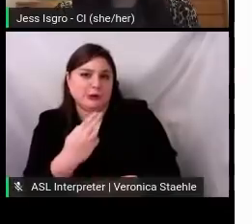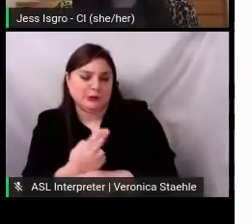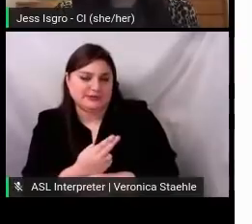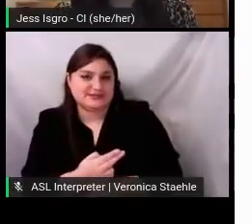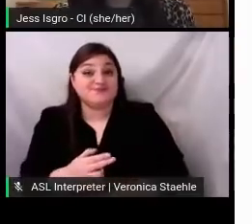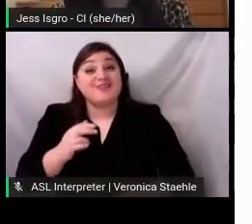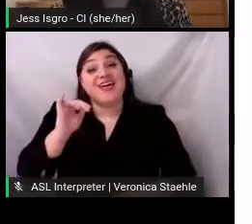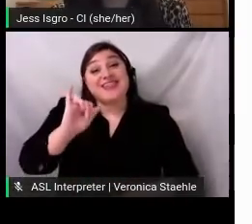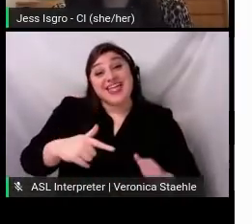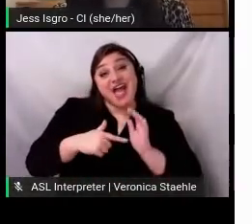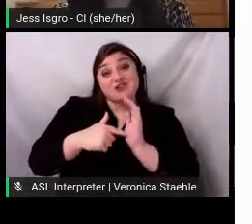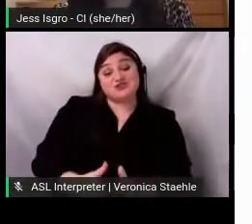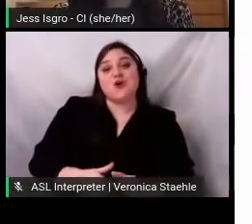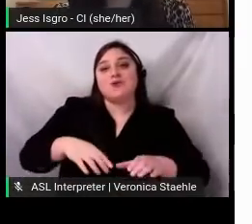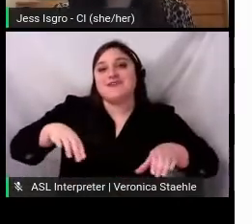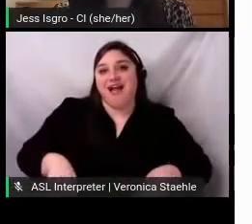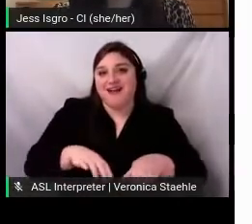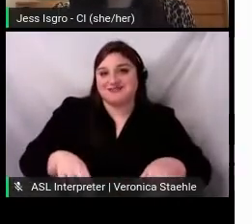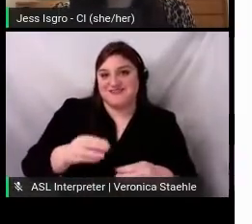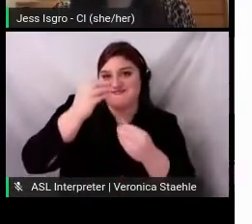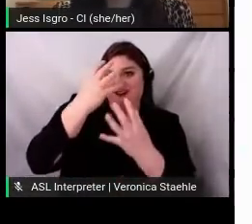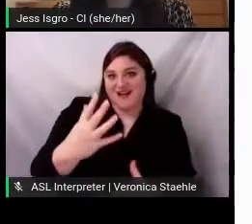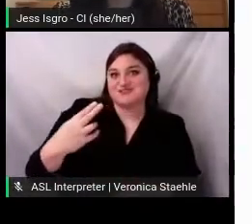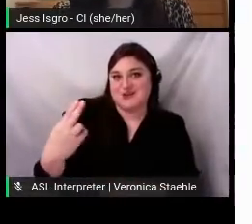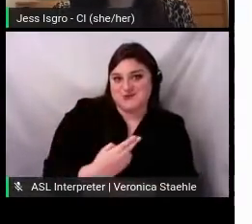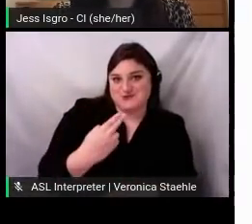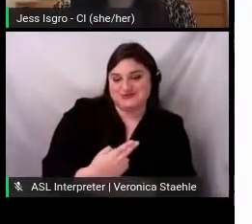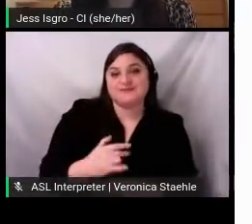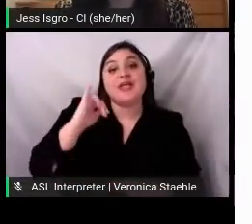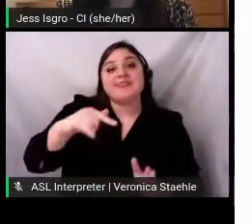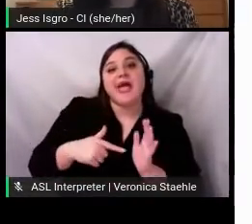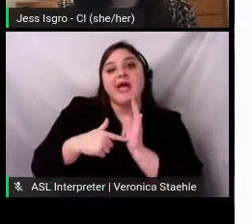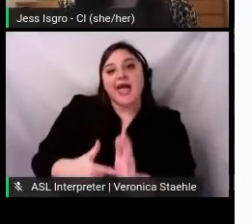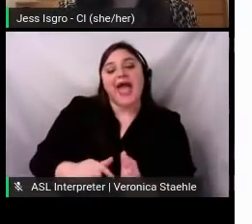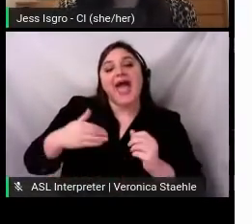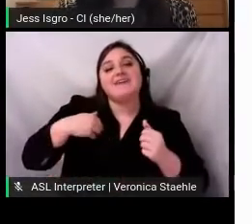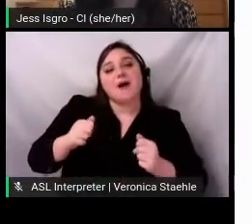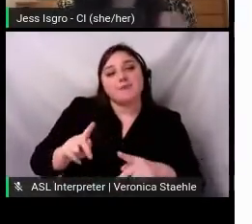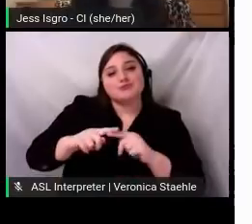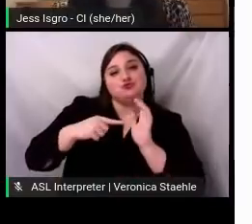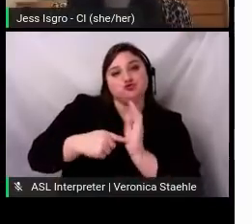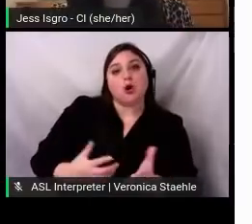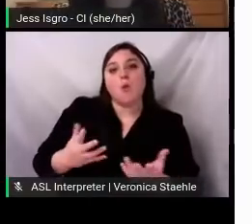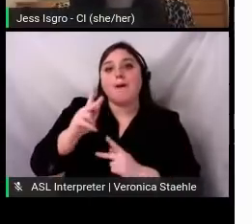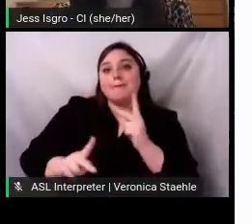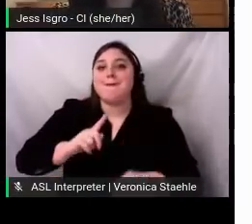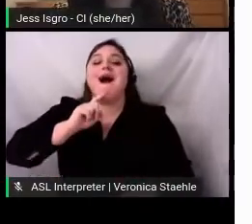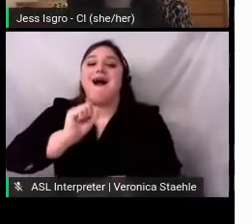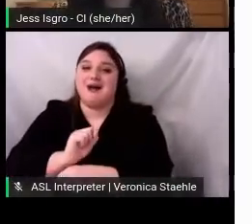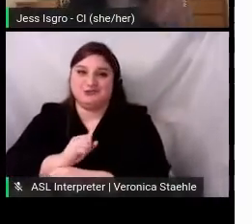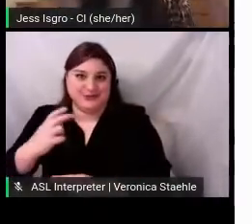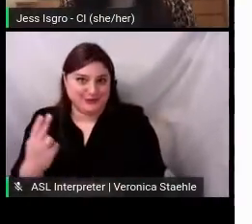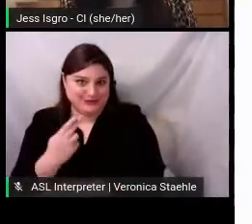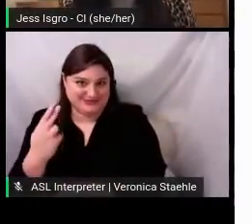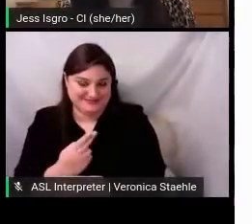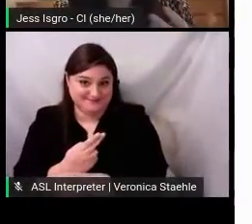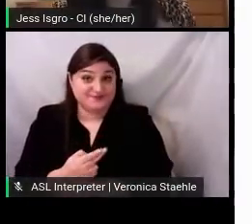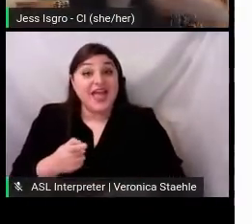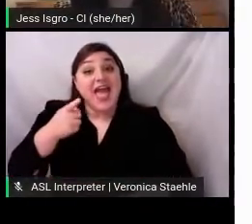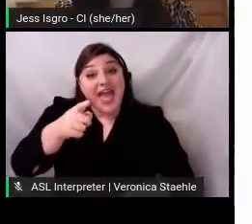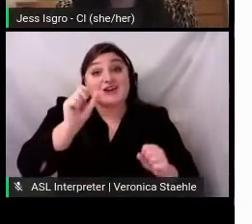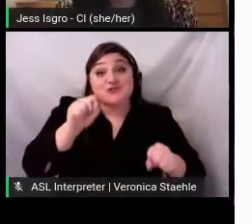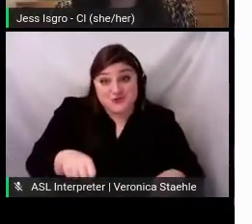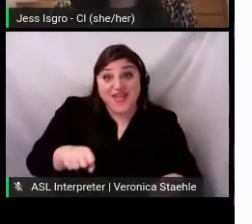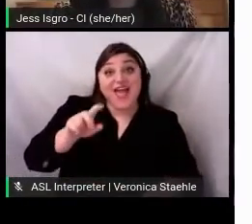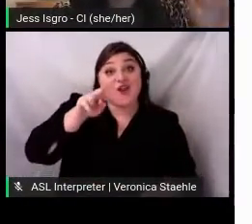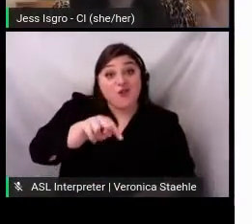content consumption and is really helpful to highlight what users are and are not responding to. It's also available across both pages. So you can look